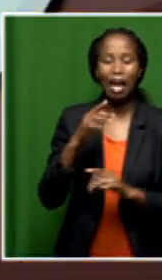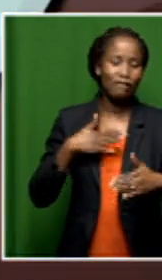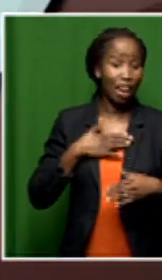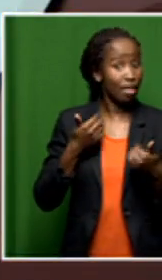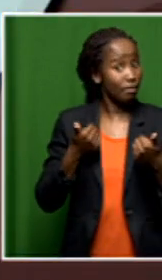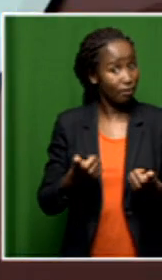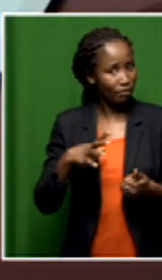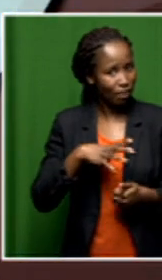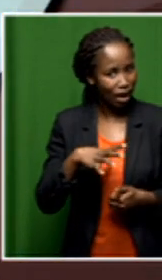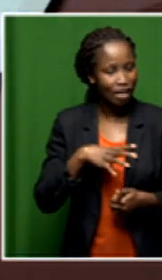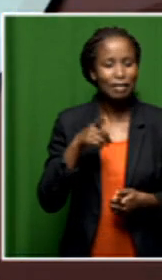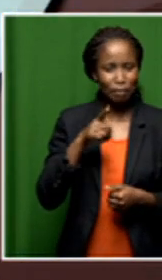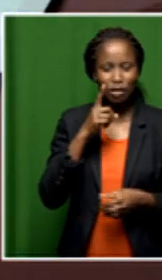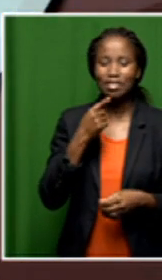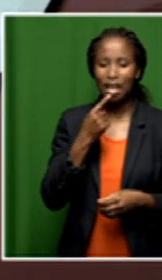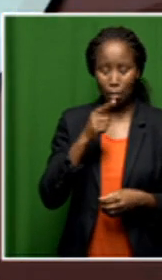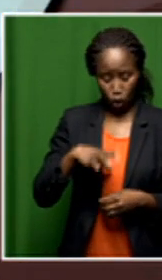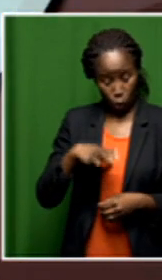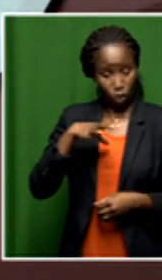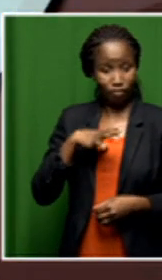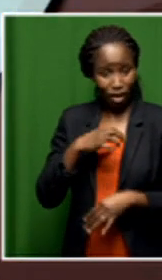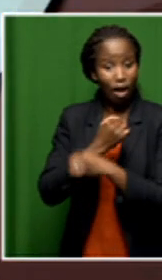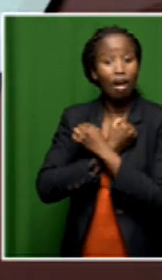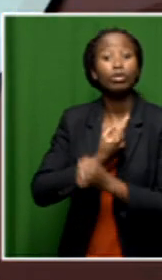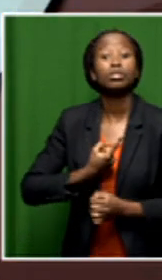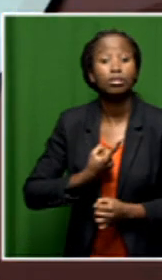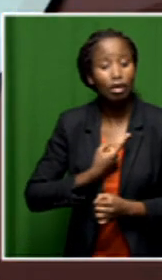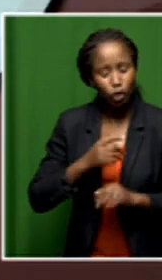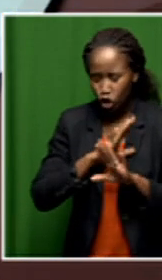it's all about having confidence and loving every part of you unapologetically, no matter what.